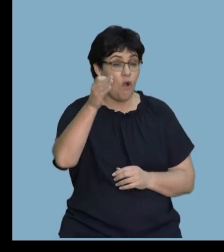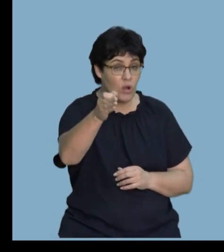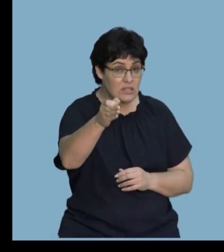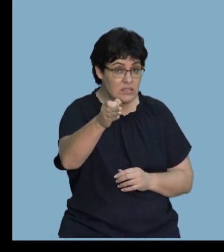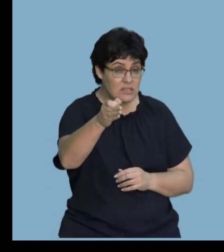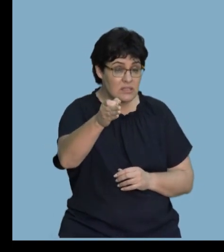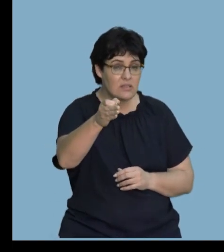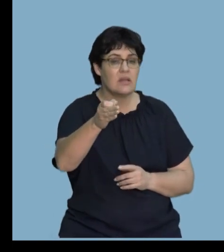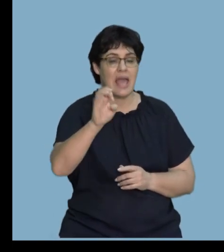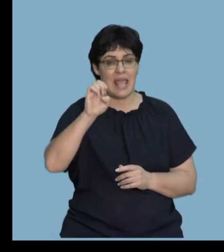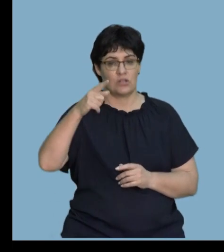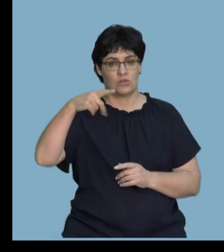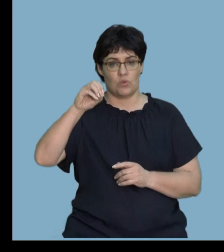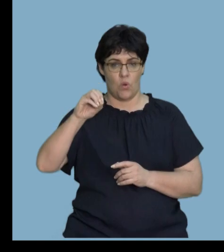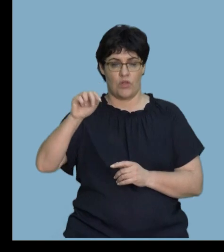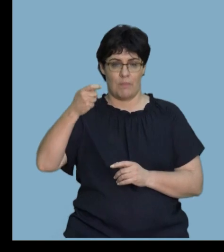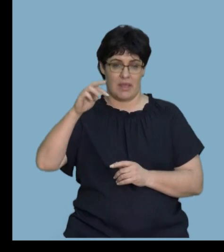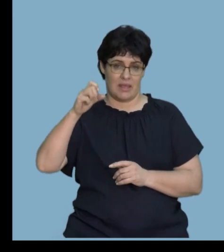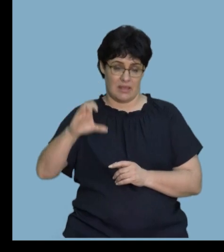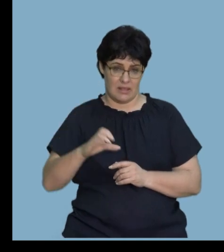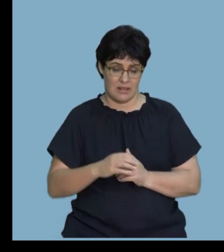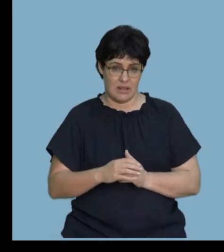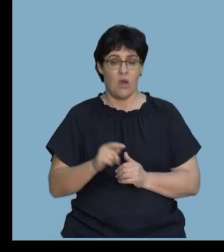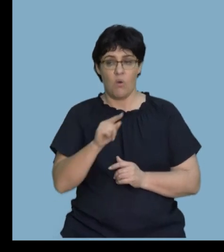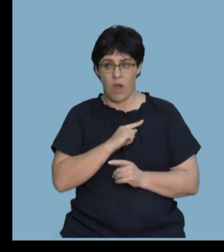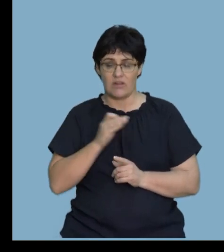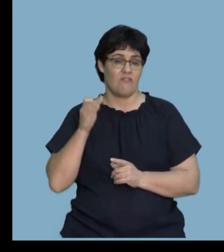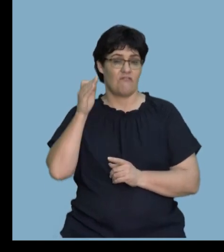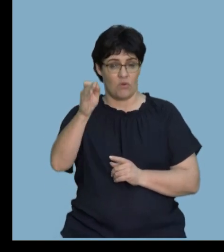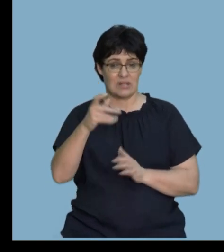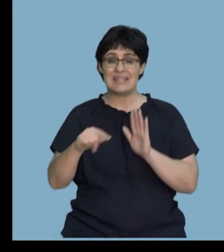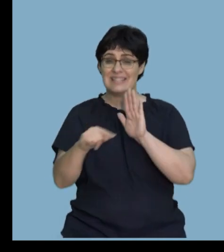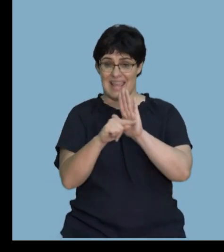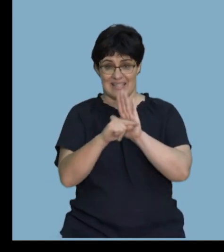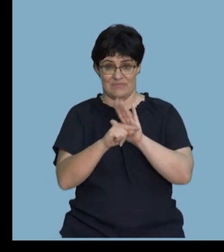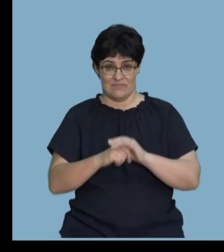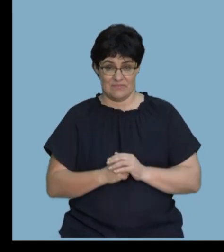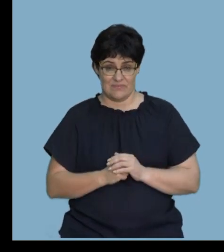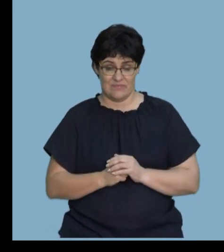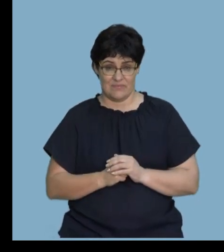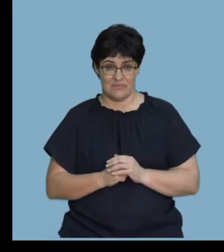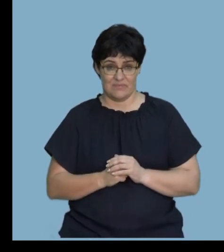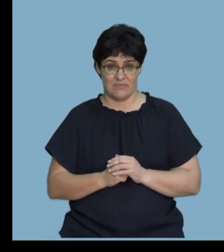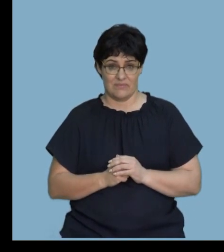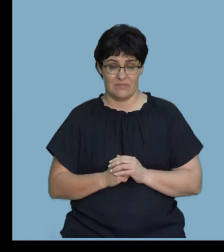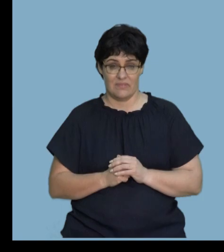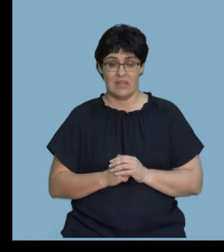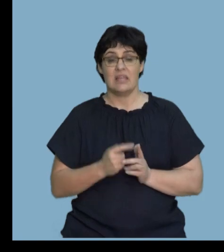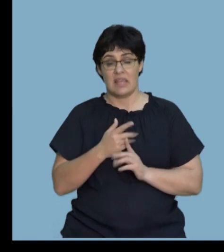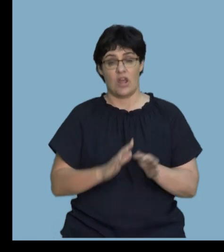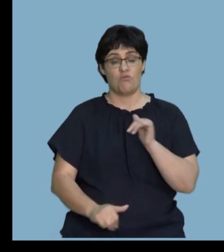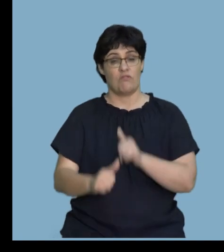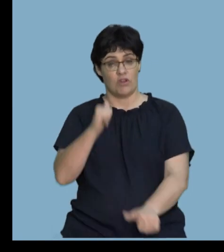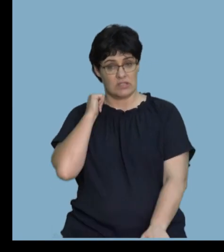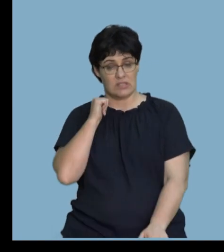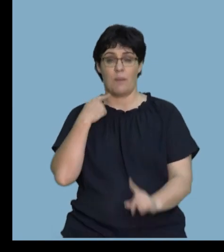actually exothermic. The enthalpy change of the forward reaction is negative, right? And then for the reverse,